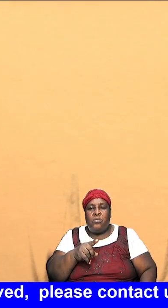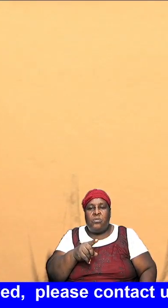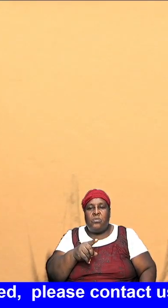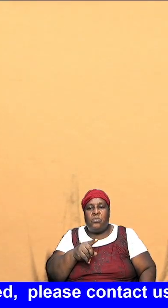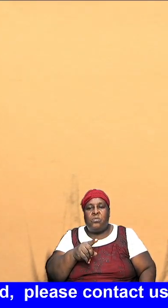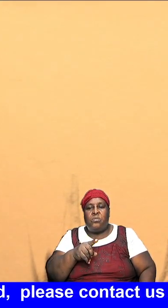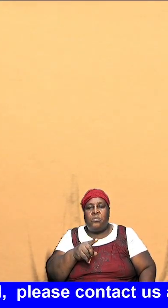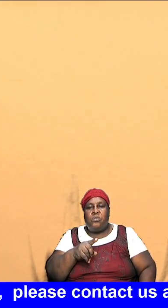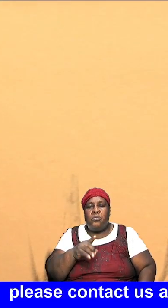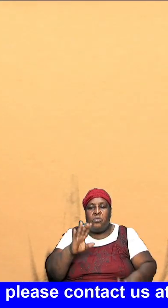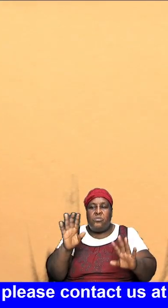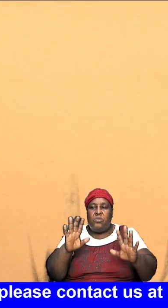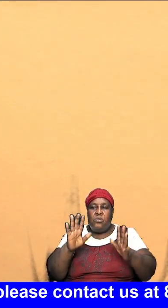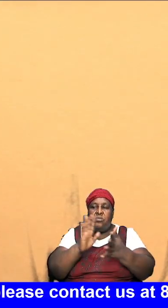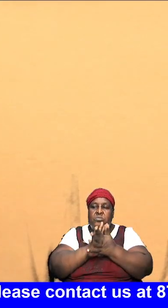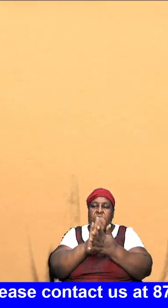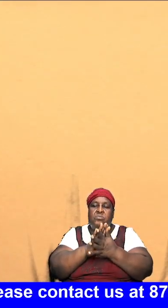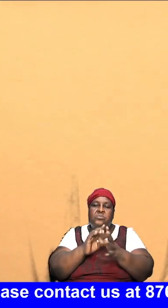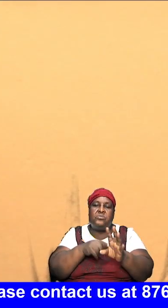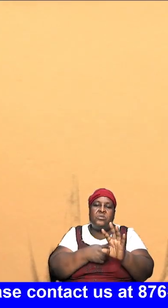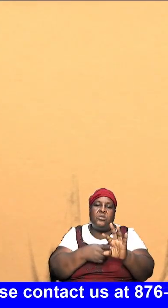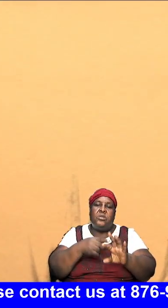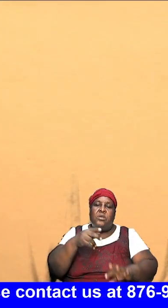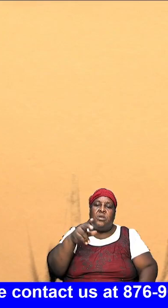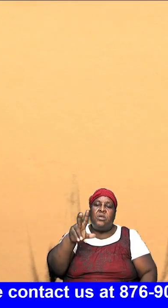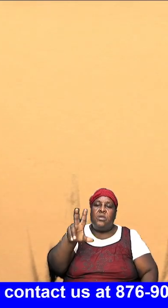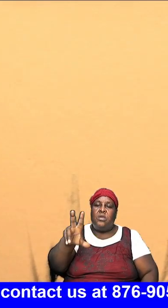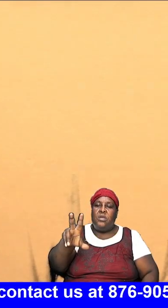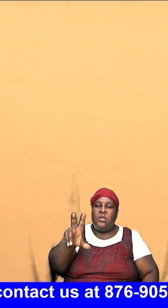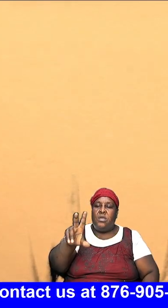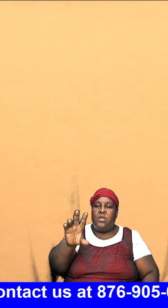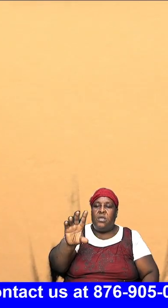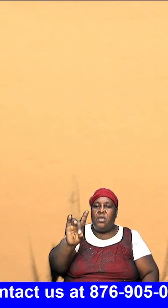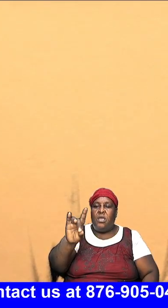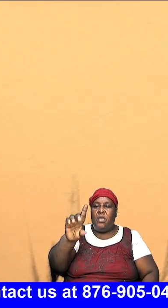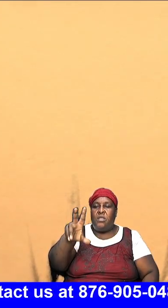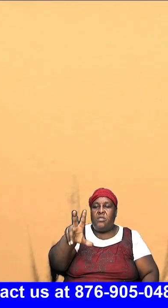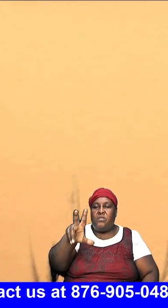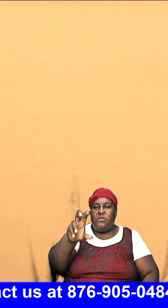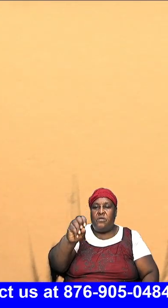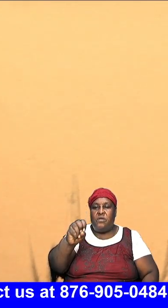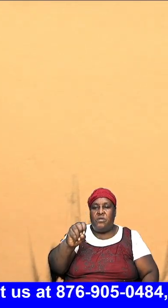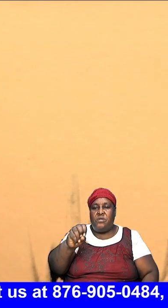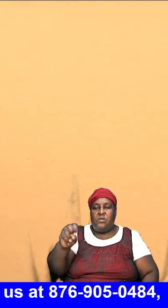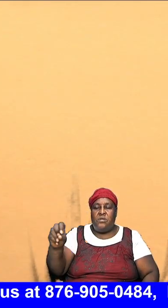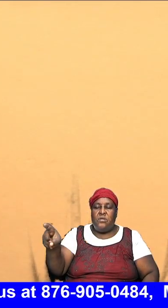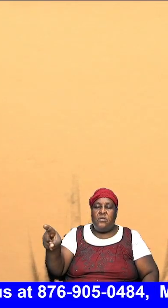at 8:30. Amen. To 9:30. And service starts